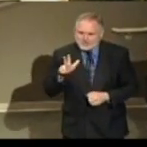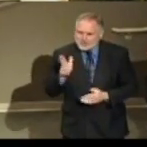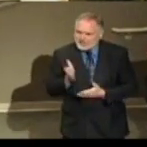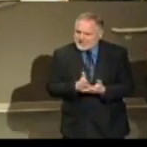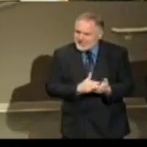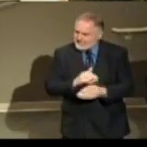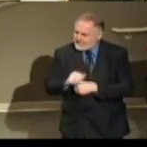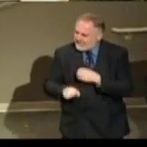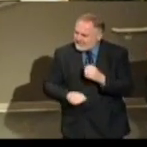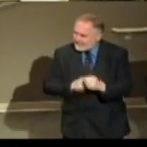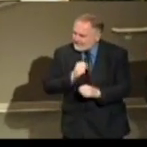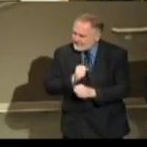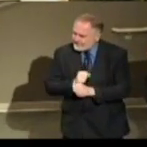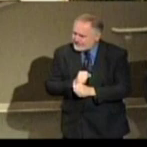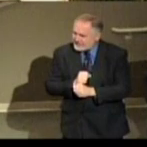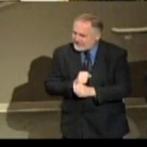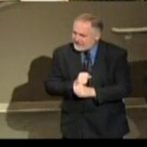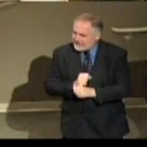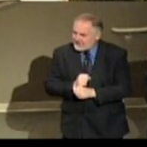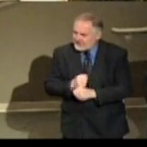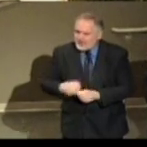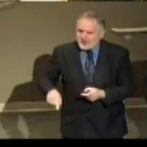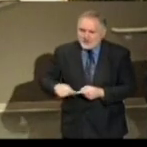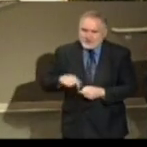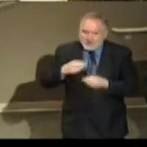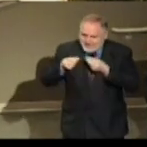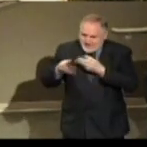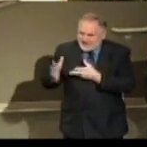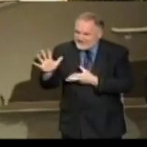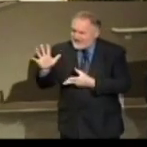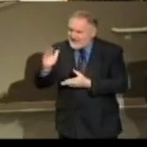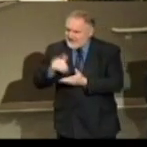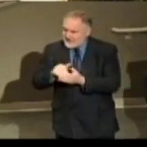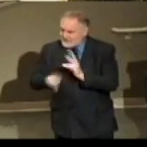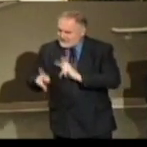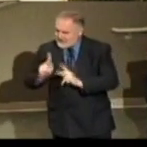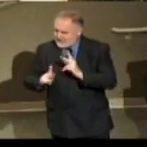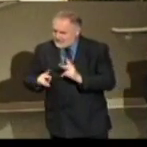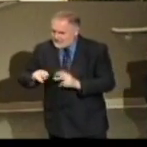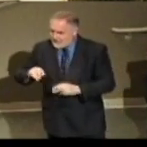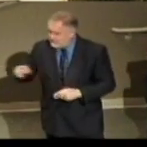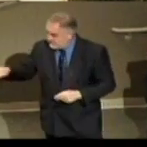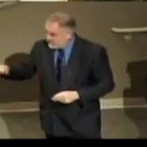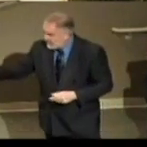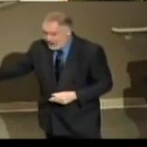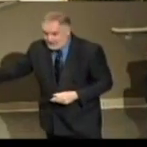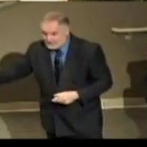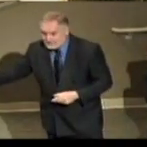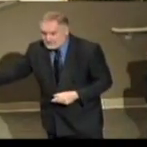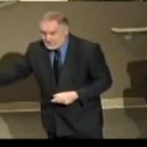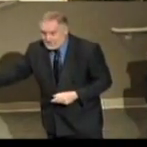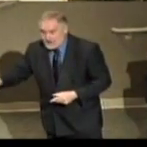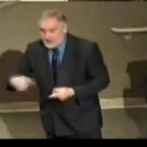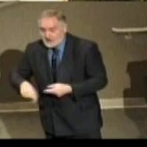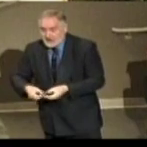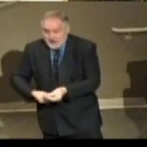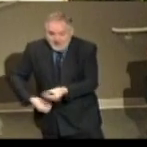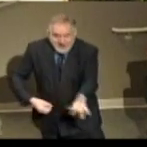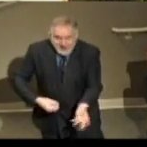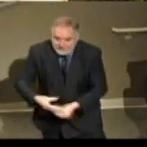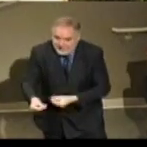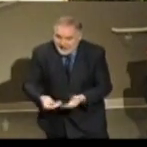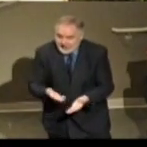3.5 years. Man, when we fed the 5,000, he was there. I mean, he handed out some